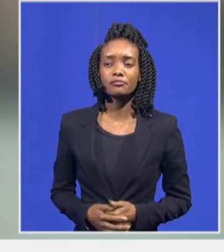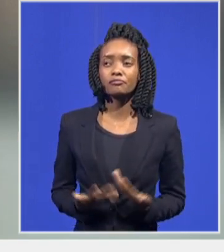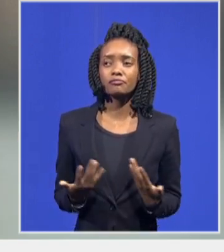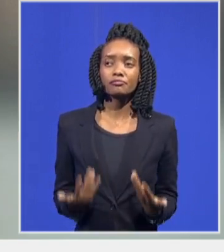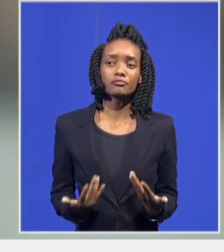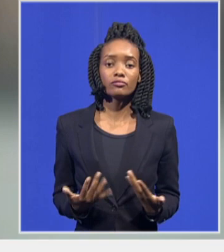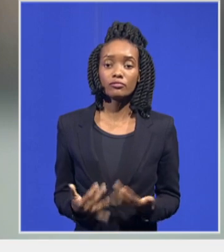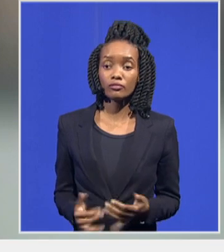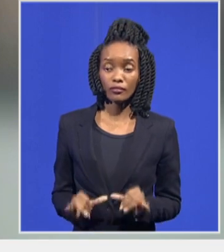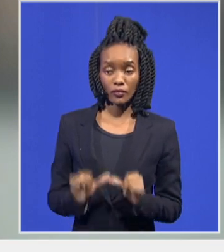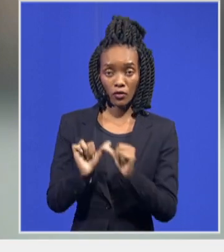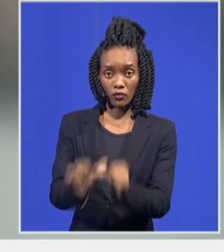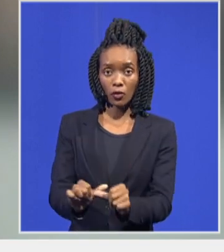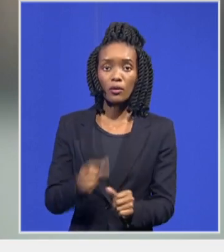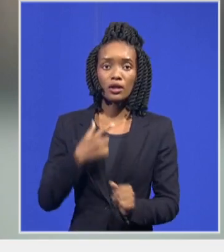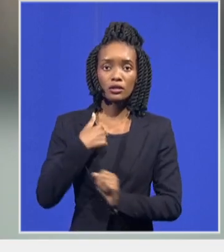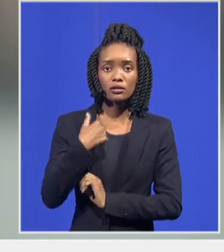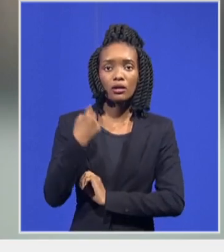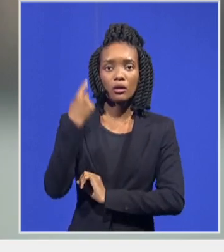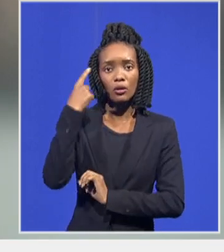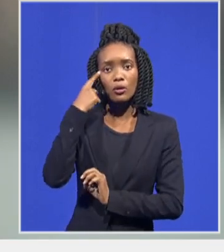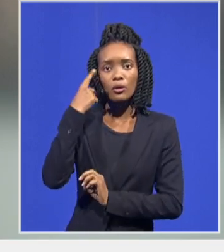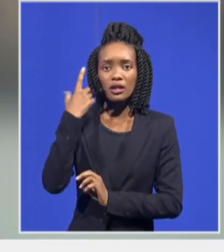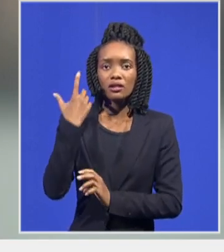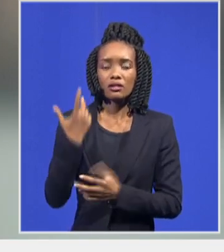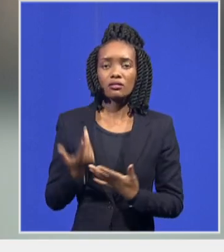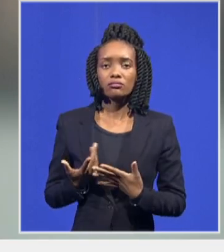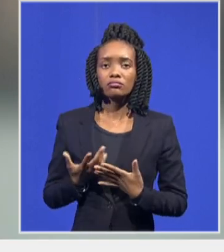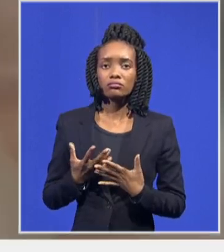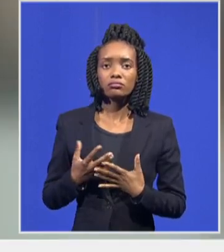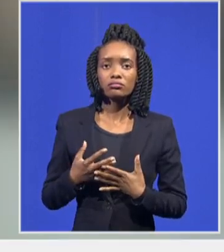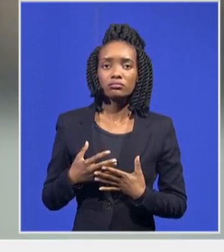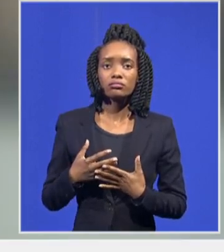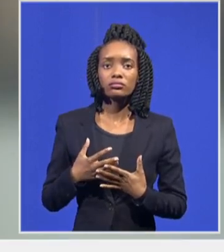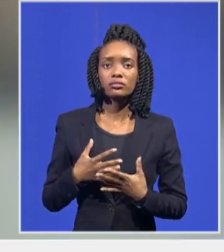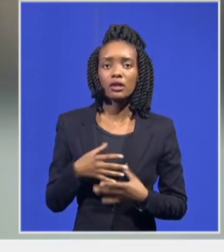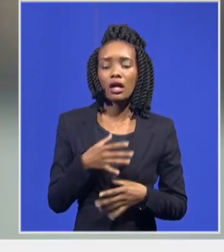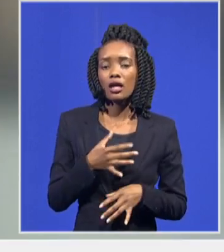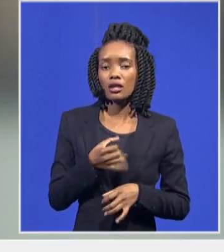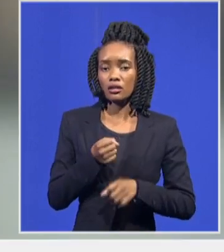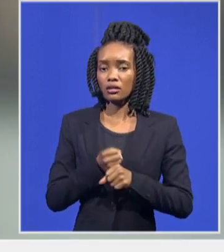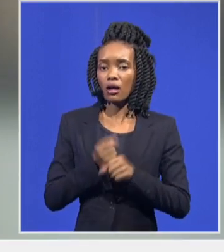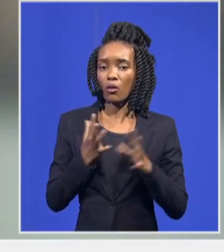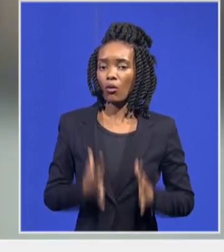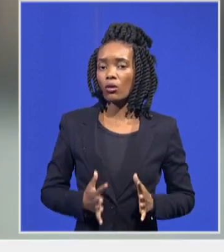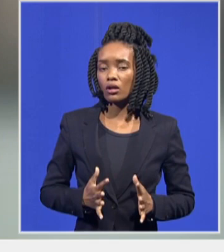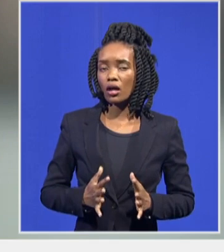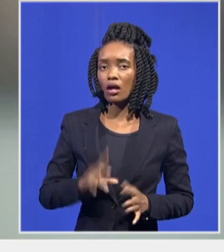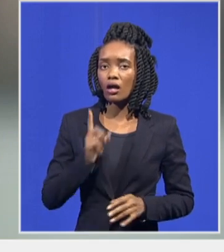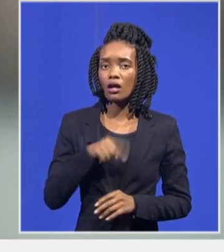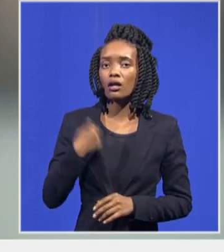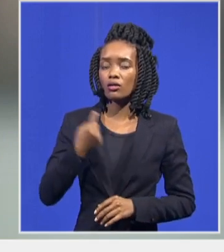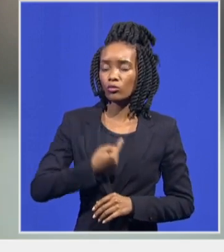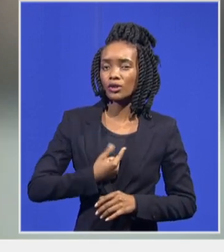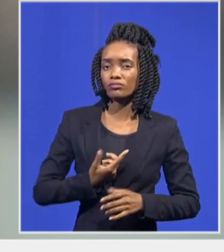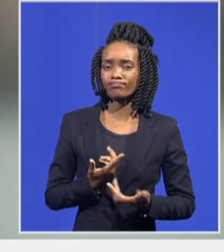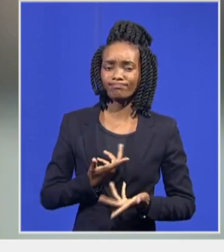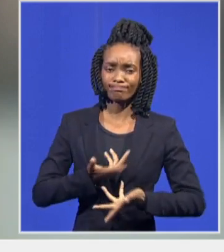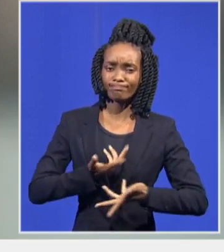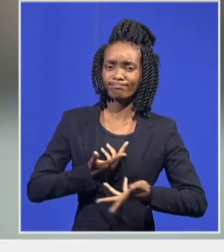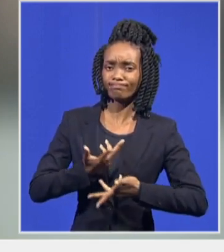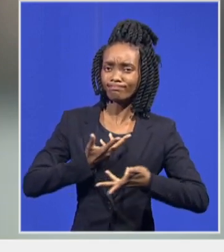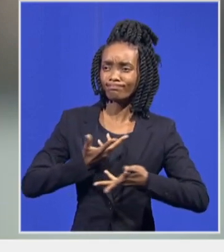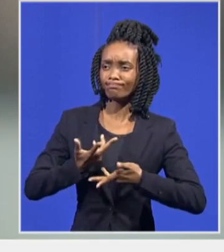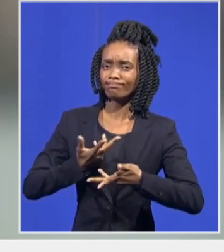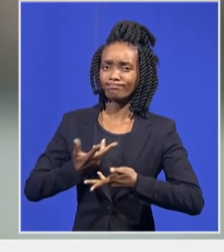forward, we do think stakeholder buy-in, we've now consulted extensively with stakeholders. There's